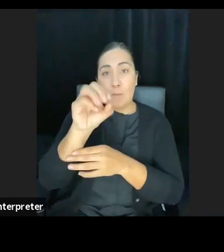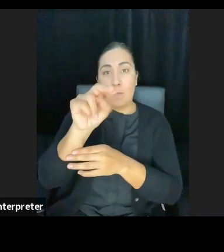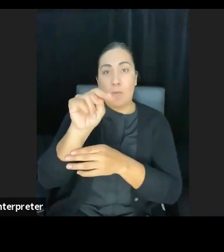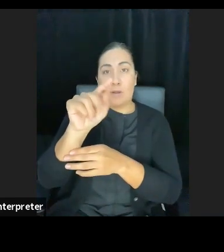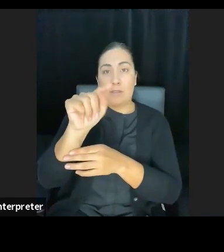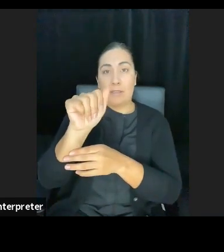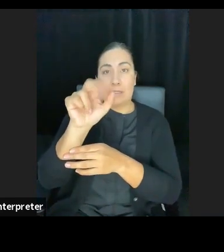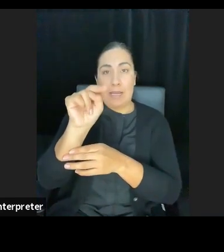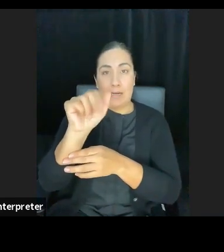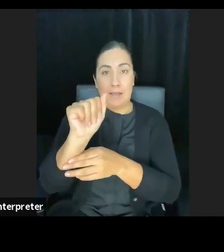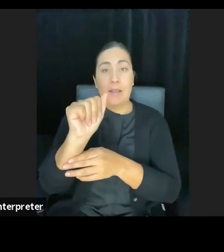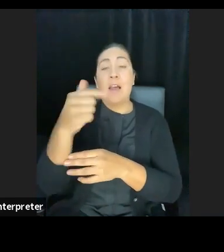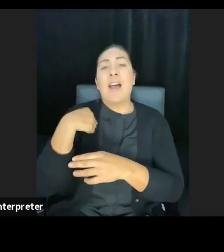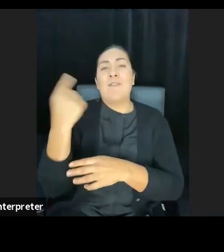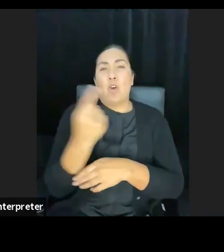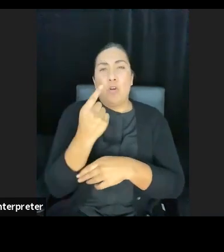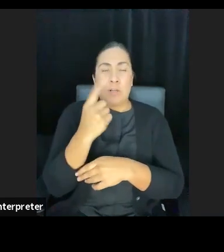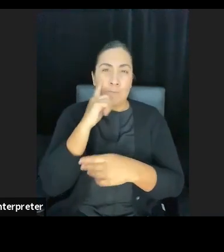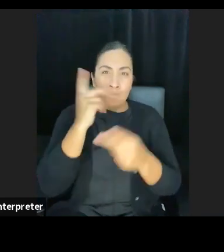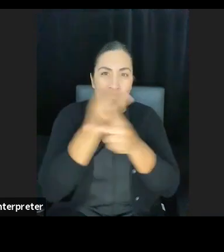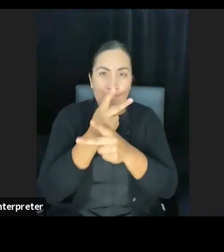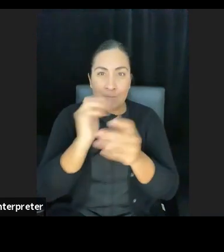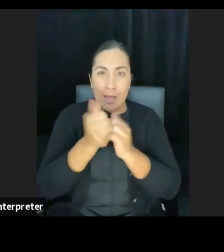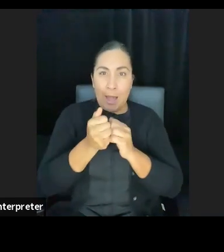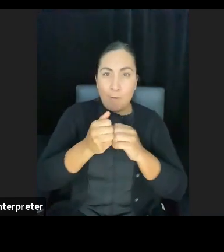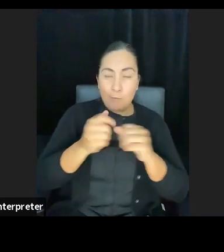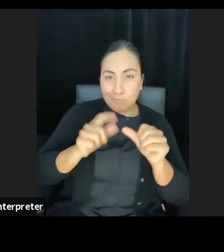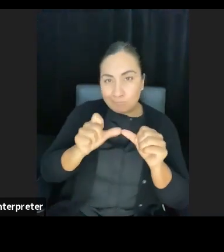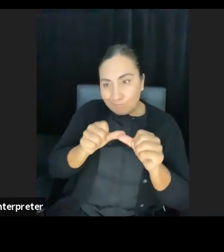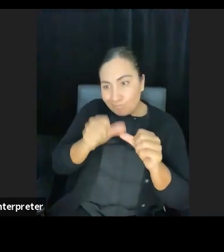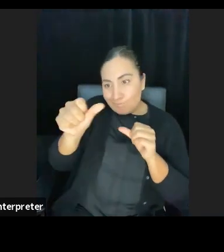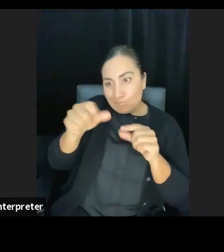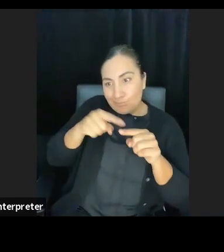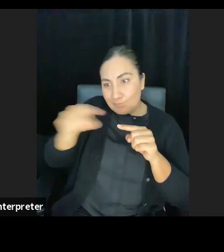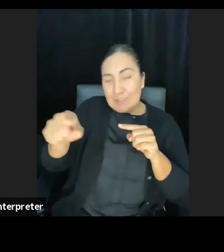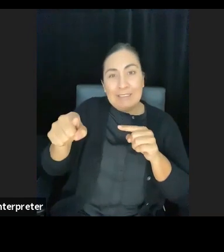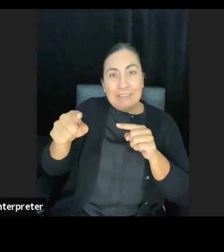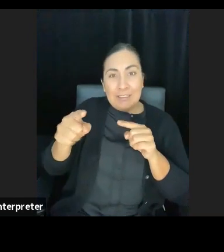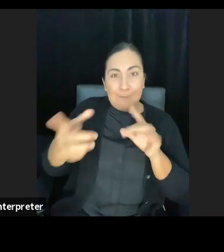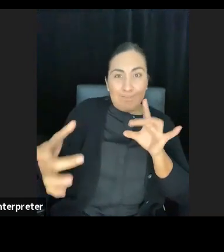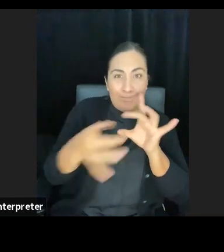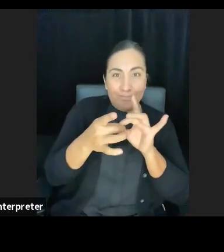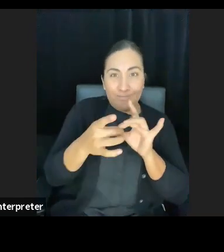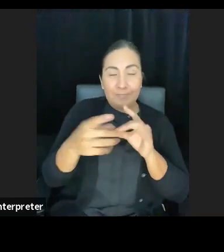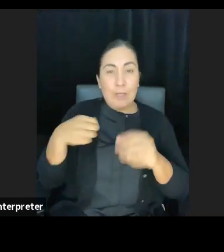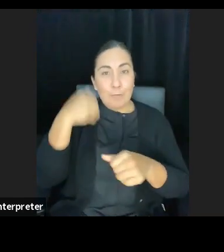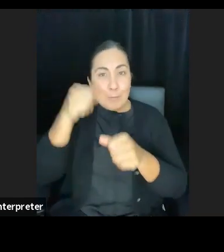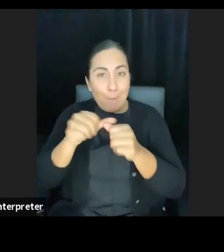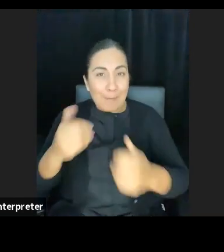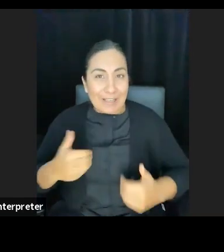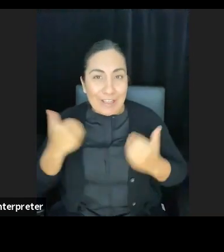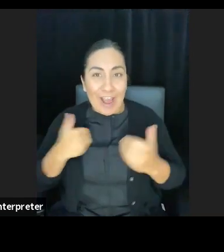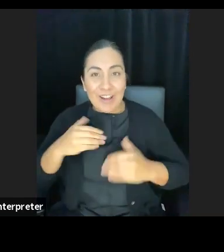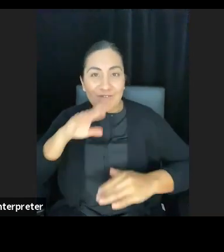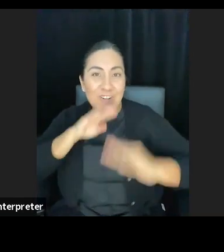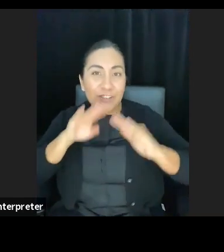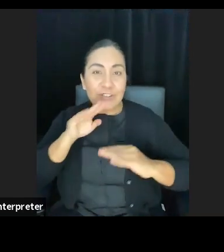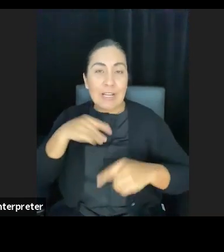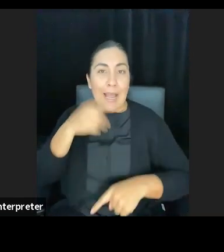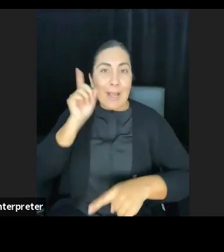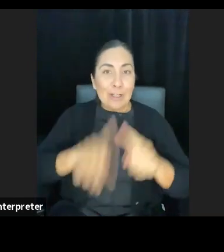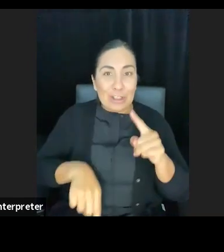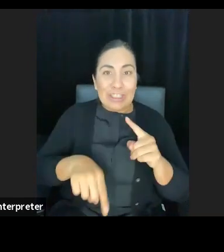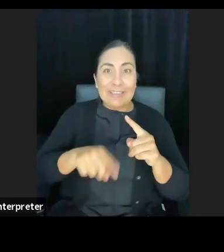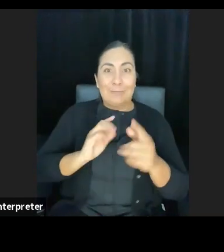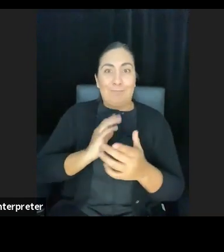across distance. And I recall being young and frustrated that I couldn't get to the plays. I couldn't get to the video of the plays because